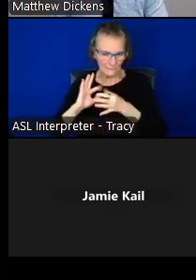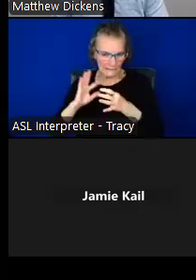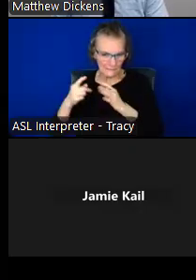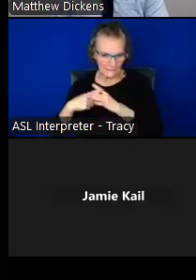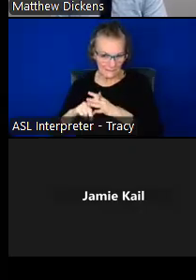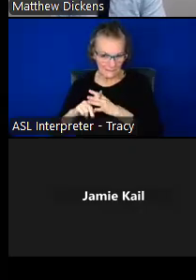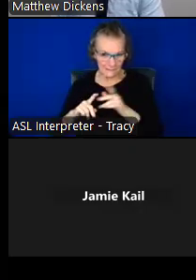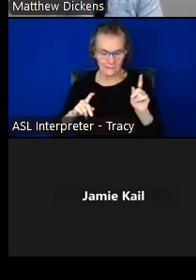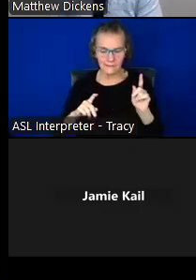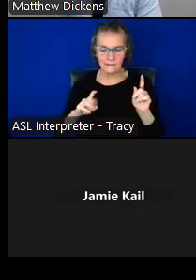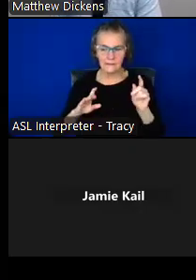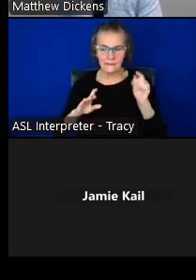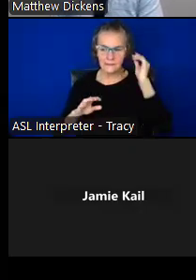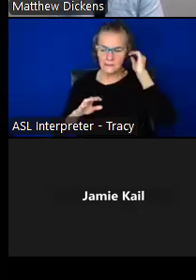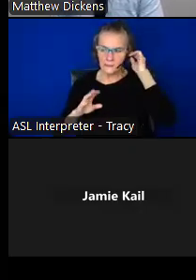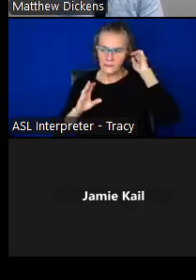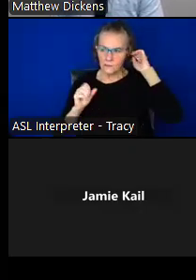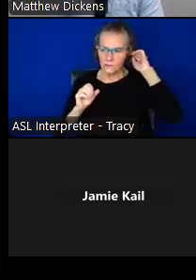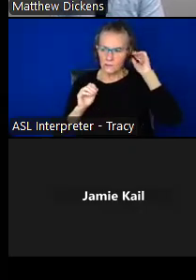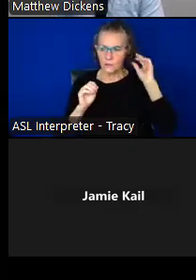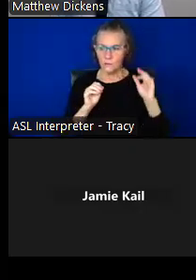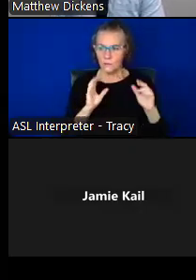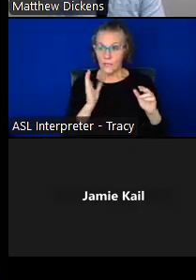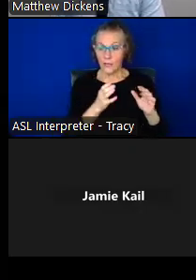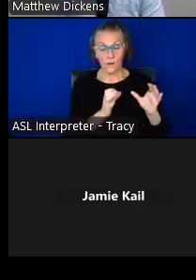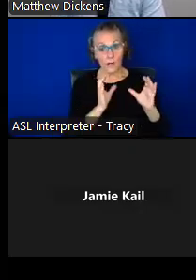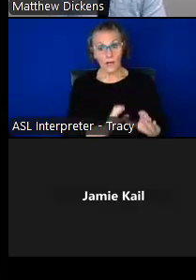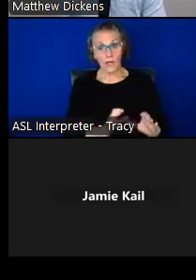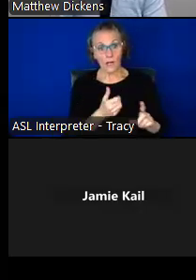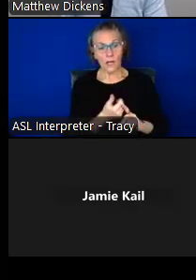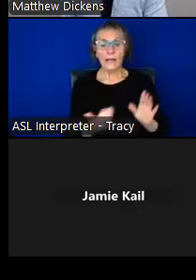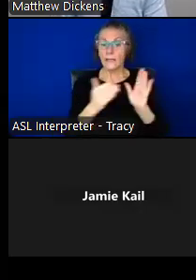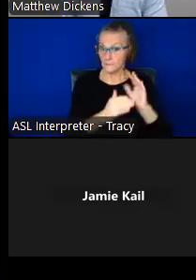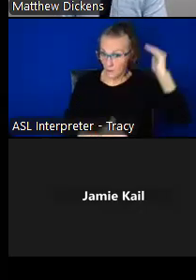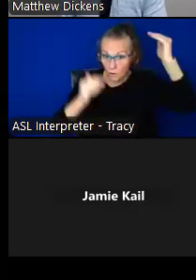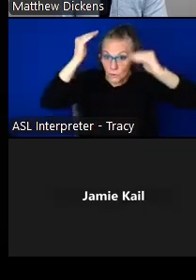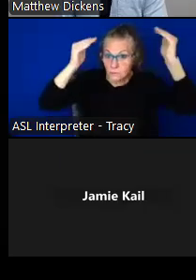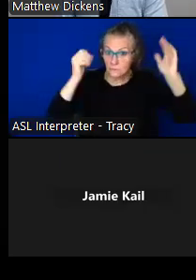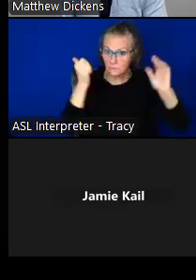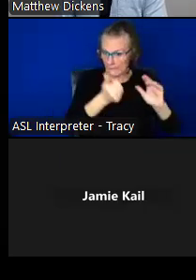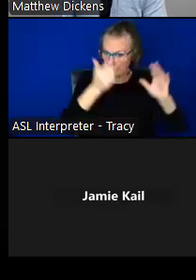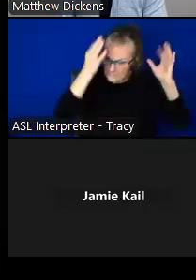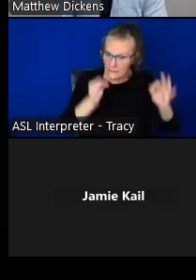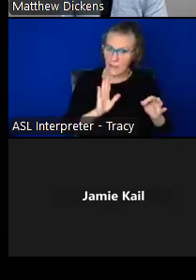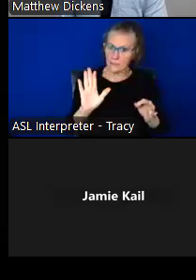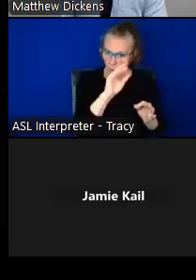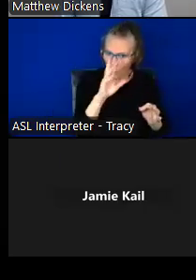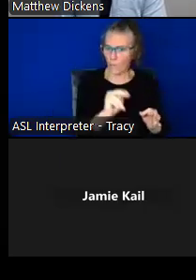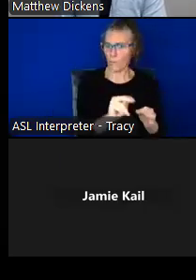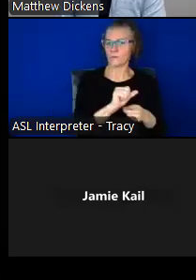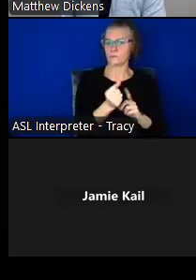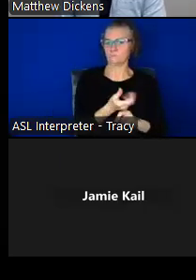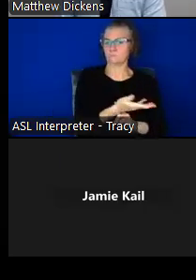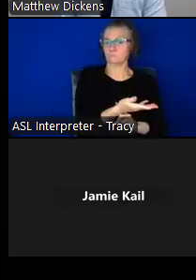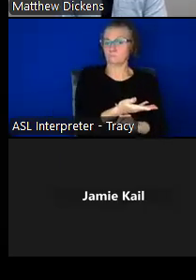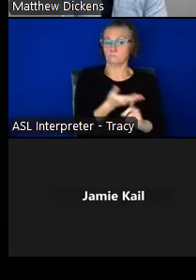this presentation. So our clients, again, are adults and can determine their own circumstances.